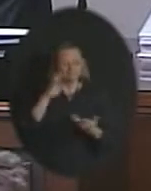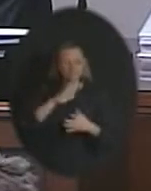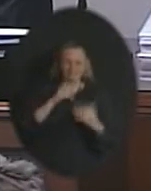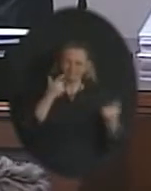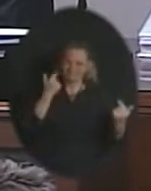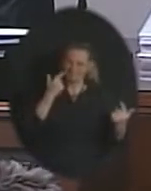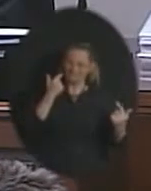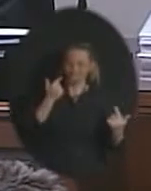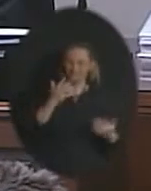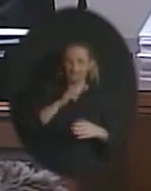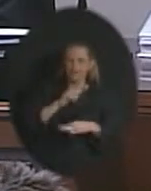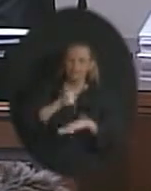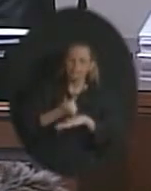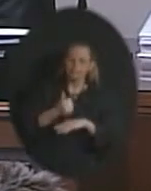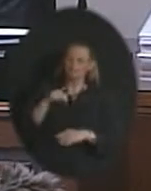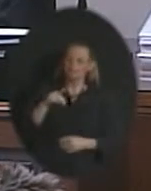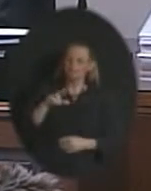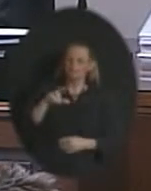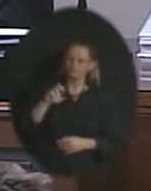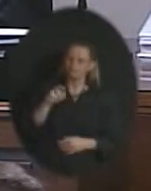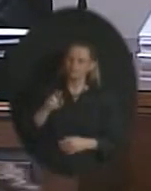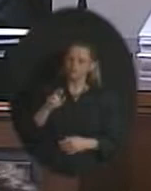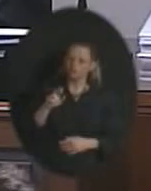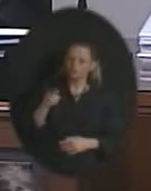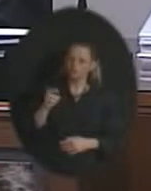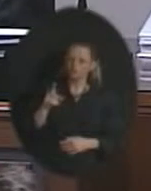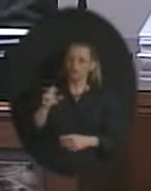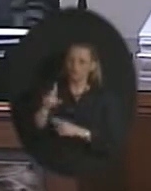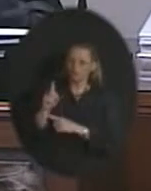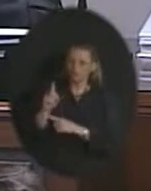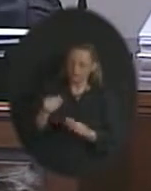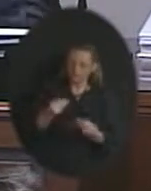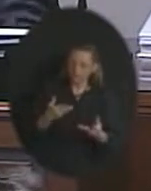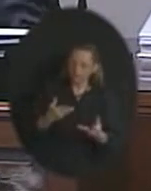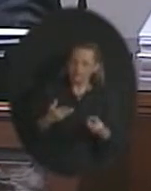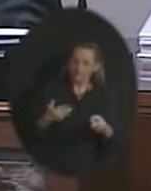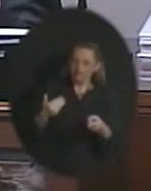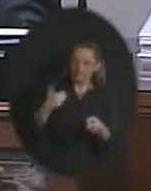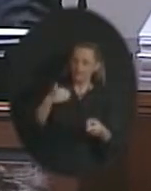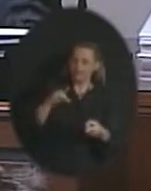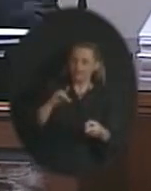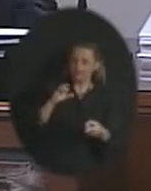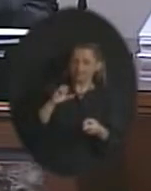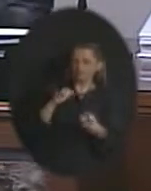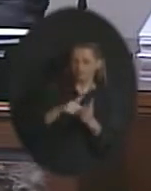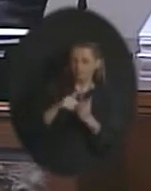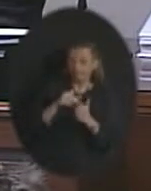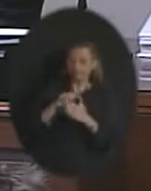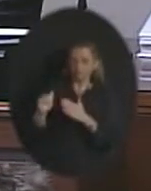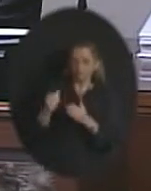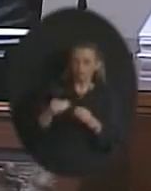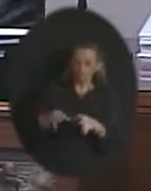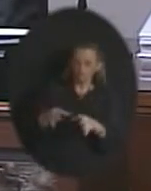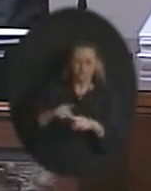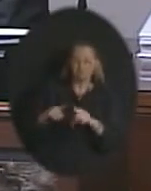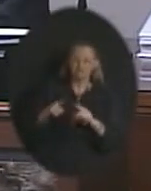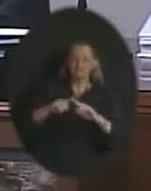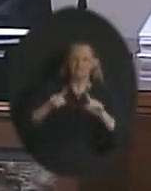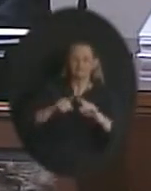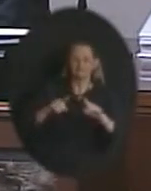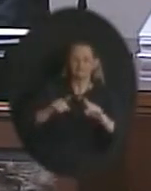and especially for what Crutcher Heartland provided us, they had an $800 million loss limit. Now it's a different. It's kind of a pool program. They have different silos for